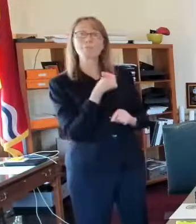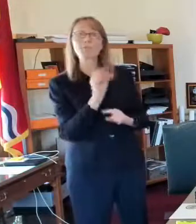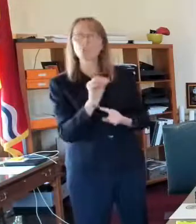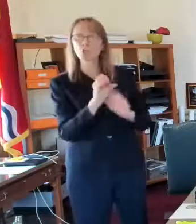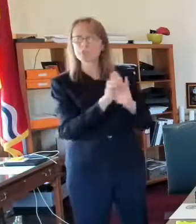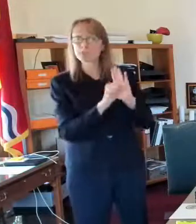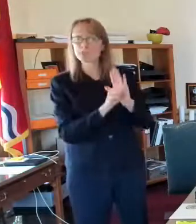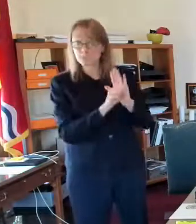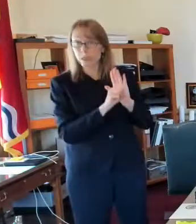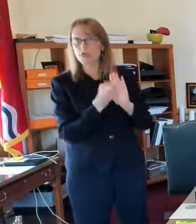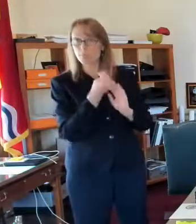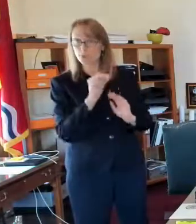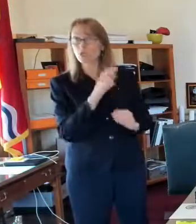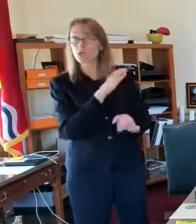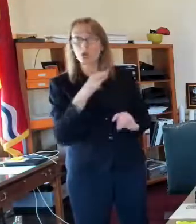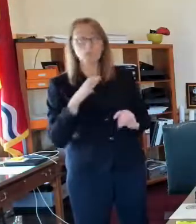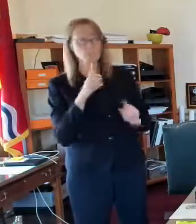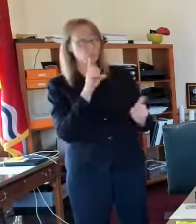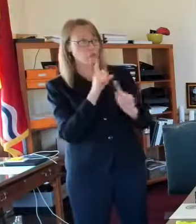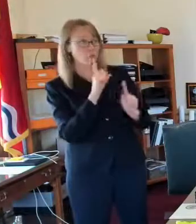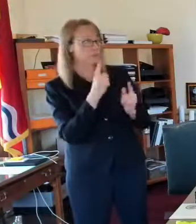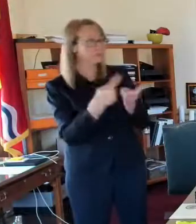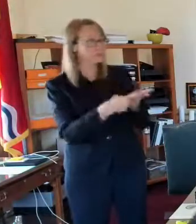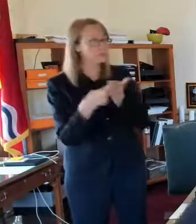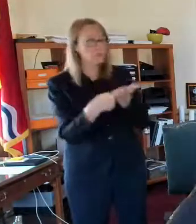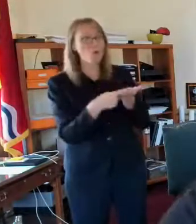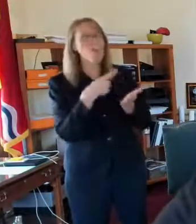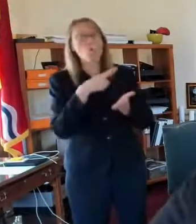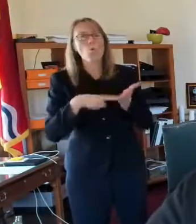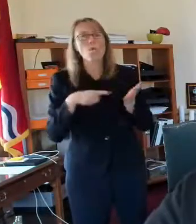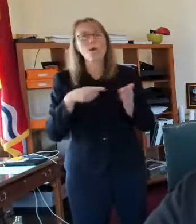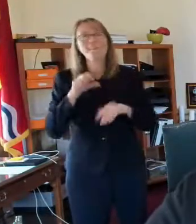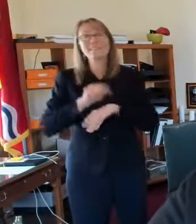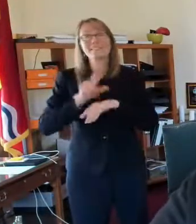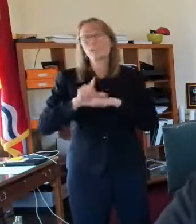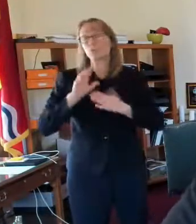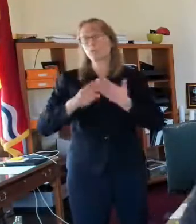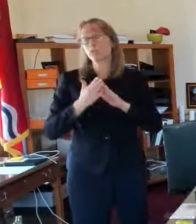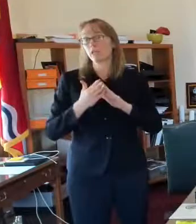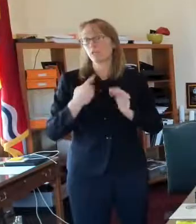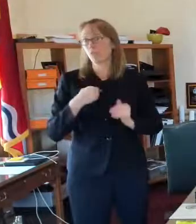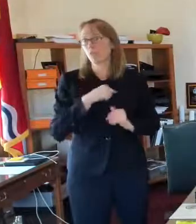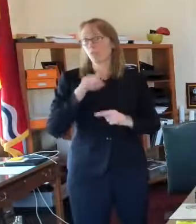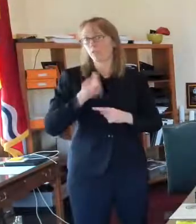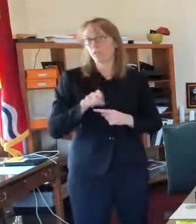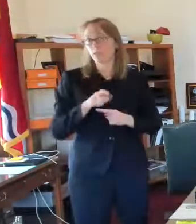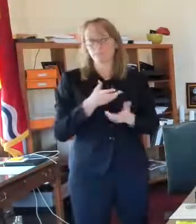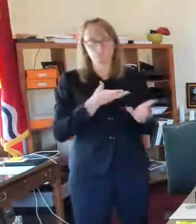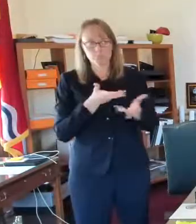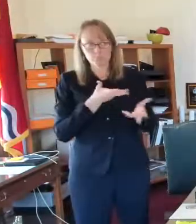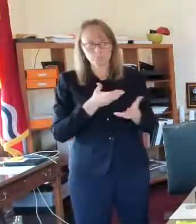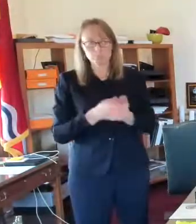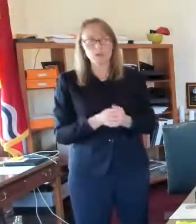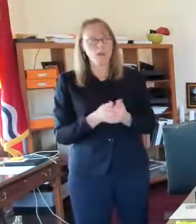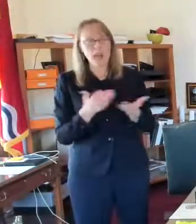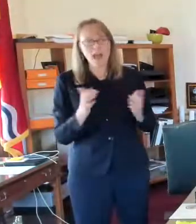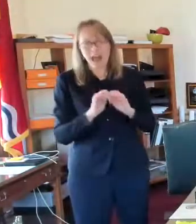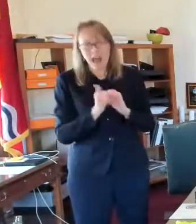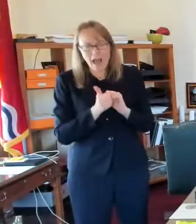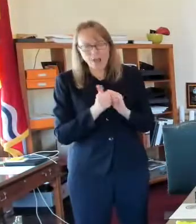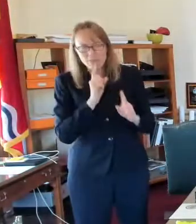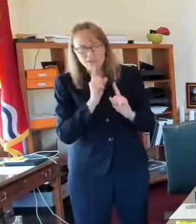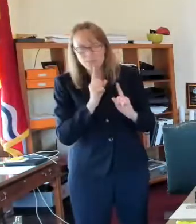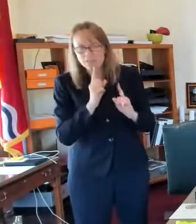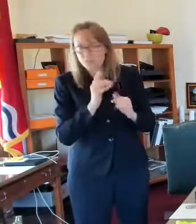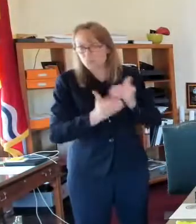we need and where those negotiations stand. So we've had a lot of conversations with